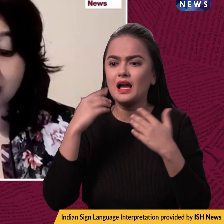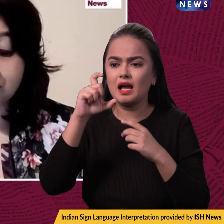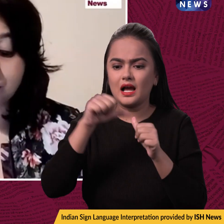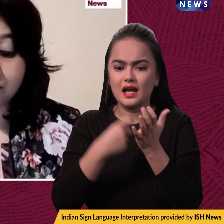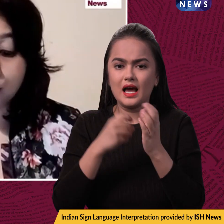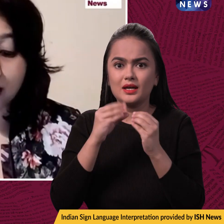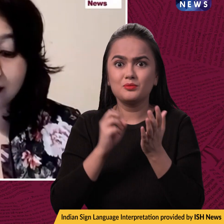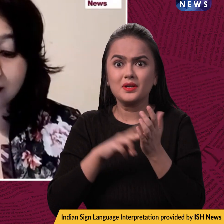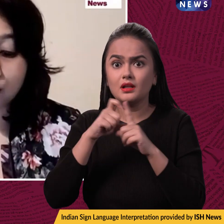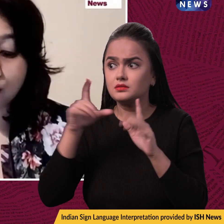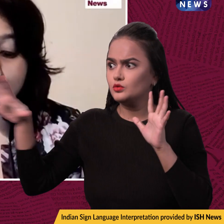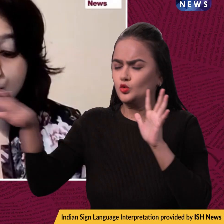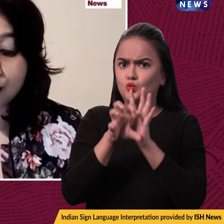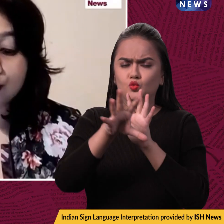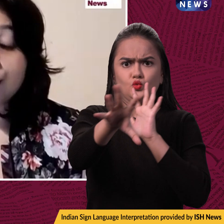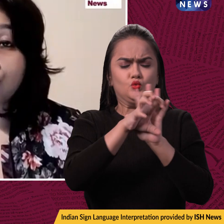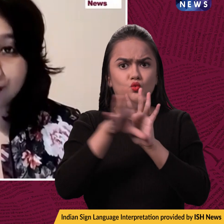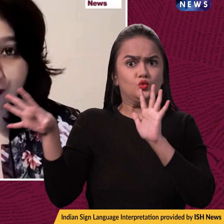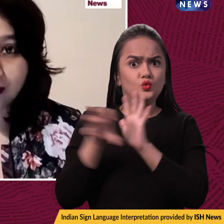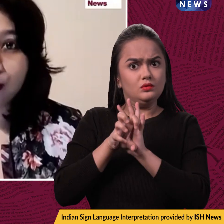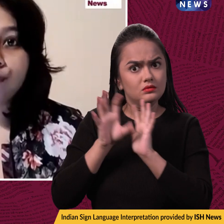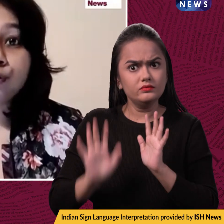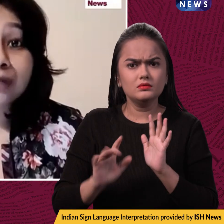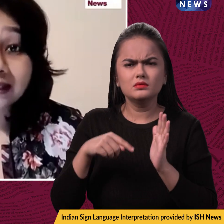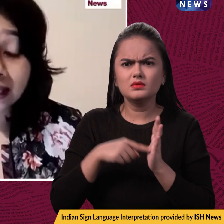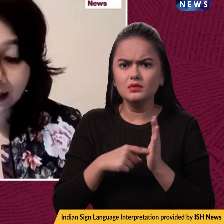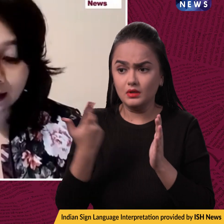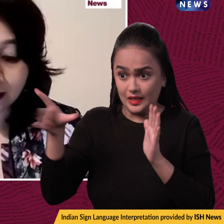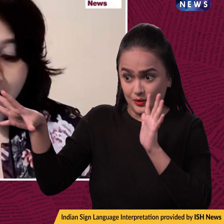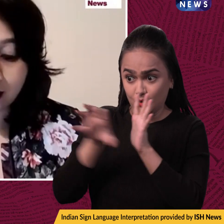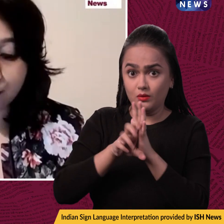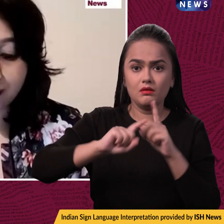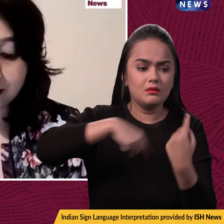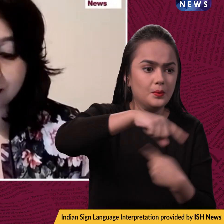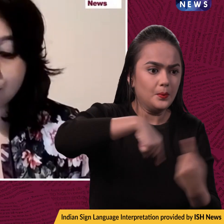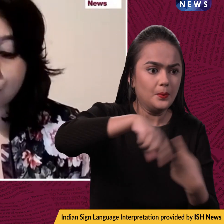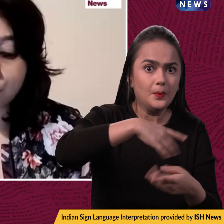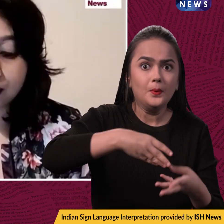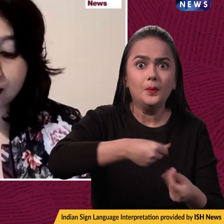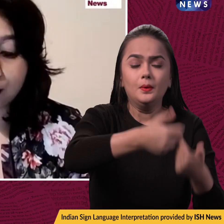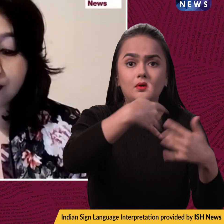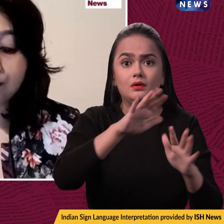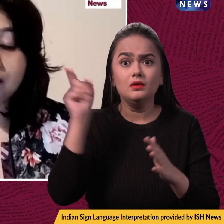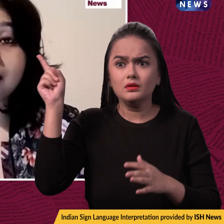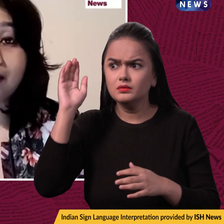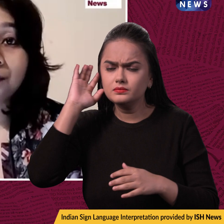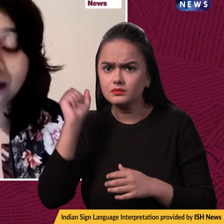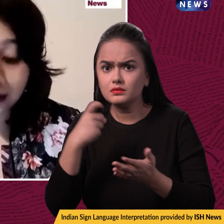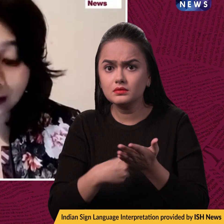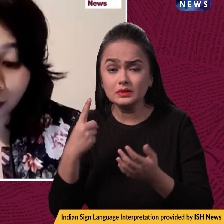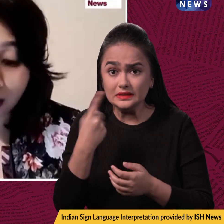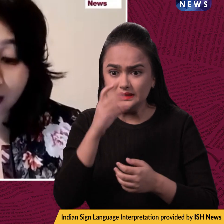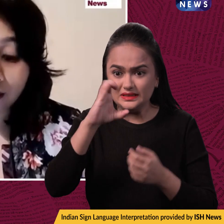from the atmosphere, where it is almost solidified for recycling. Now, Reuters has reported that according to the